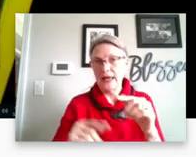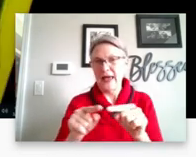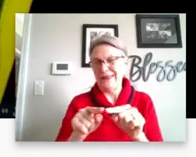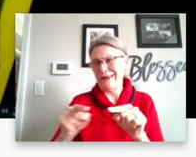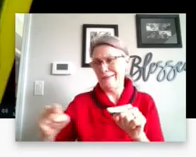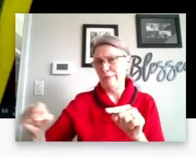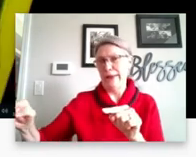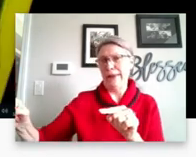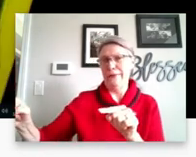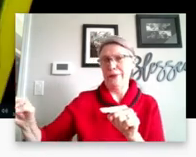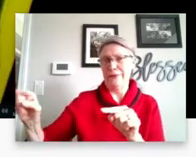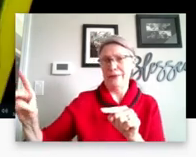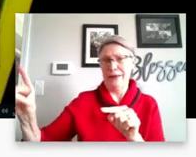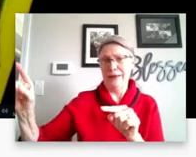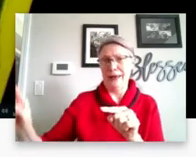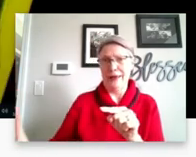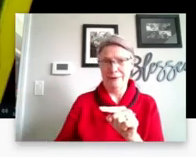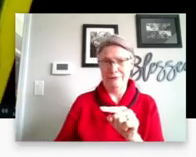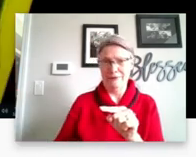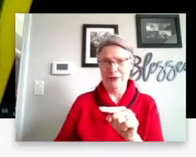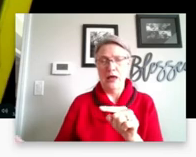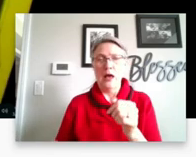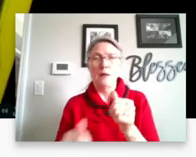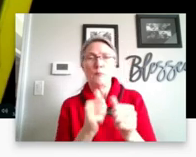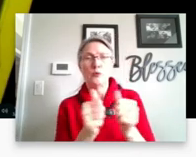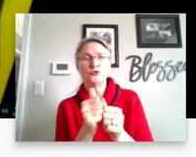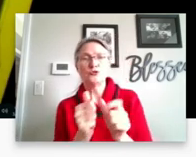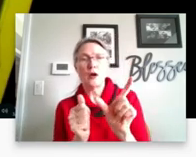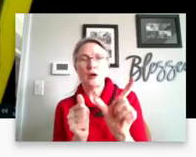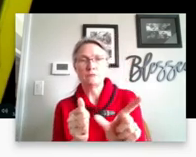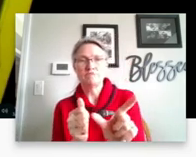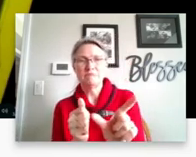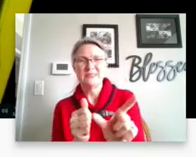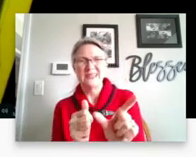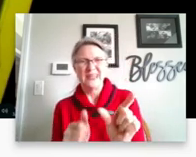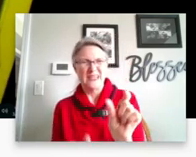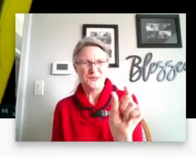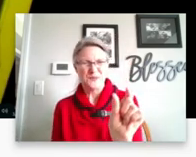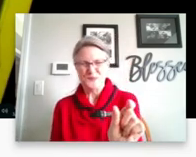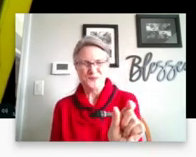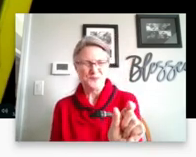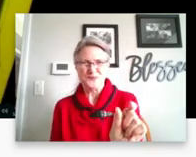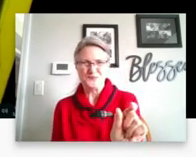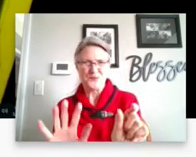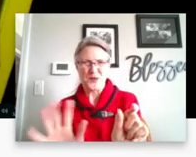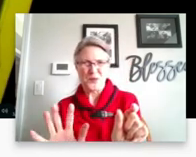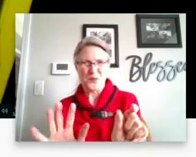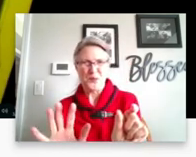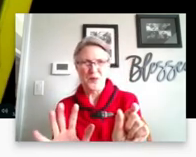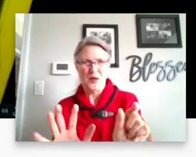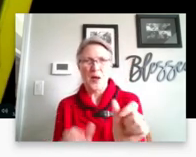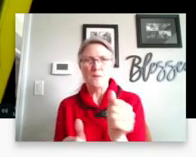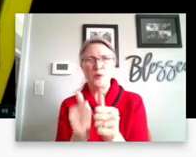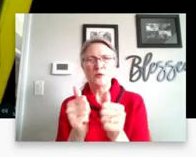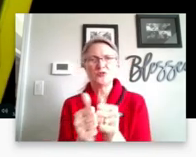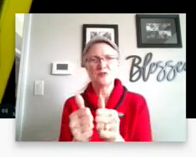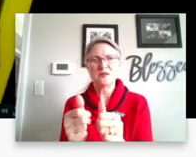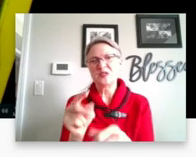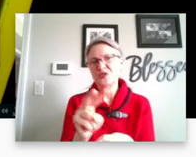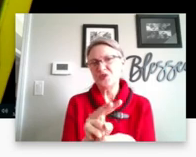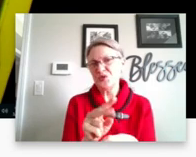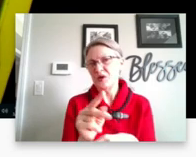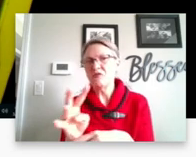at 8.5. It looks like most pieces of yarn aren't really 1 inch either. They're seeming to be in between 2 and